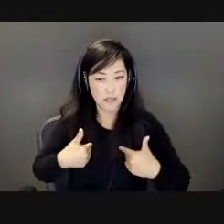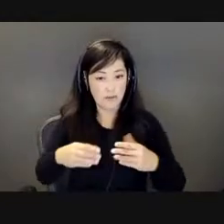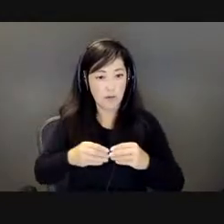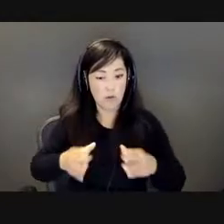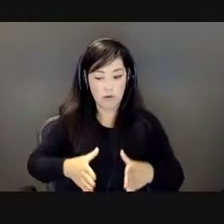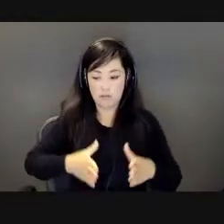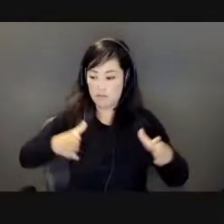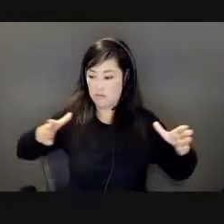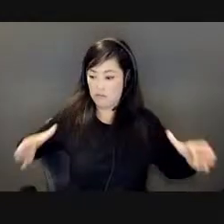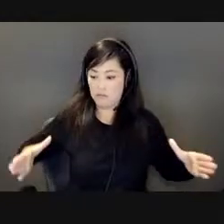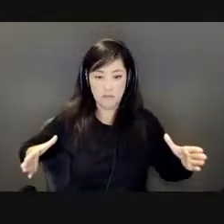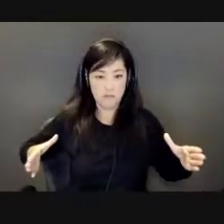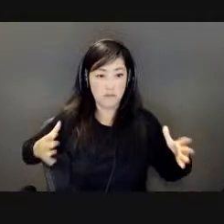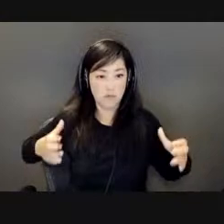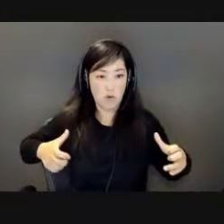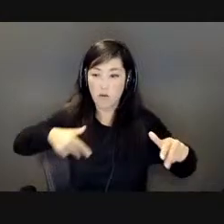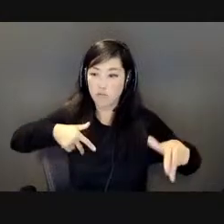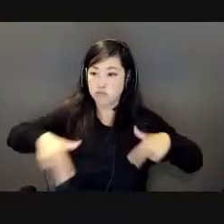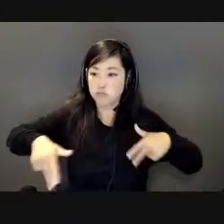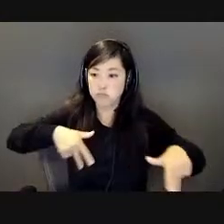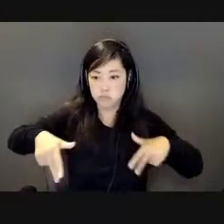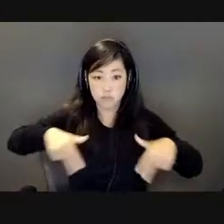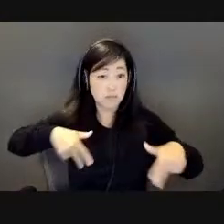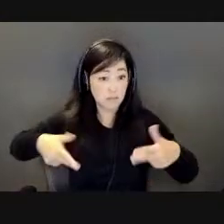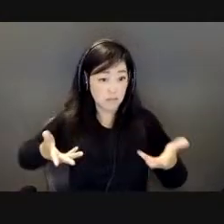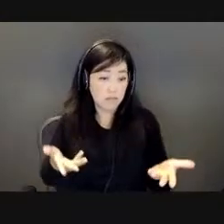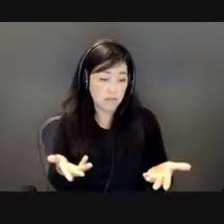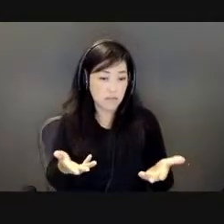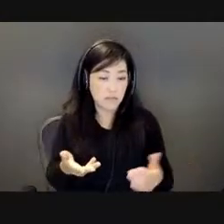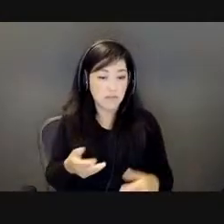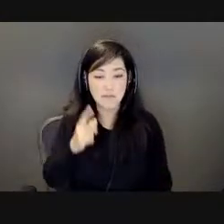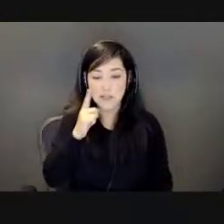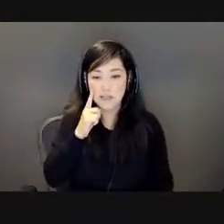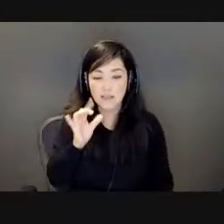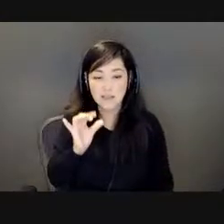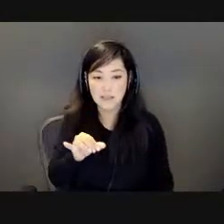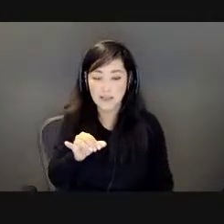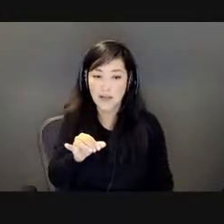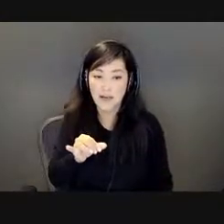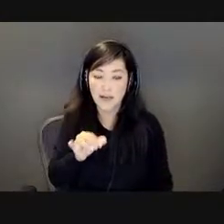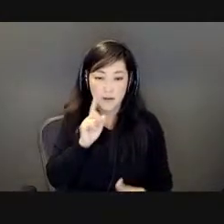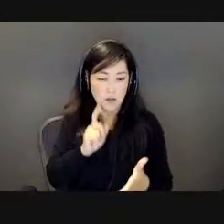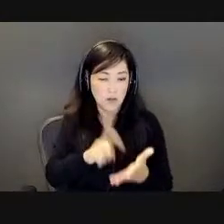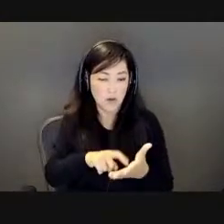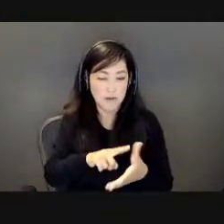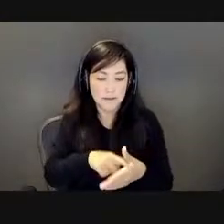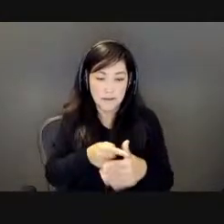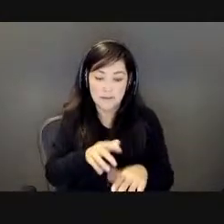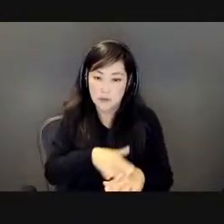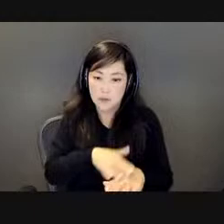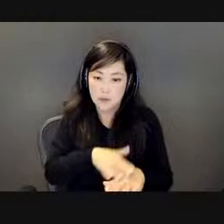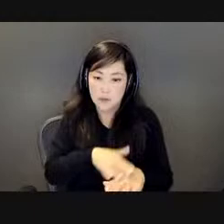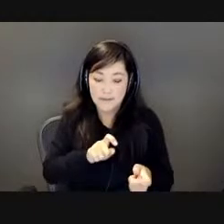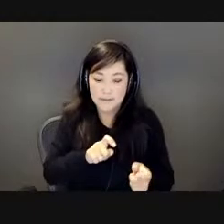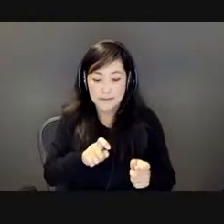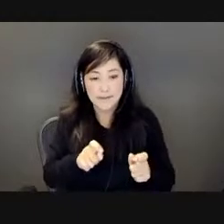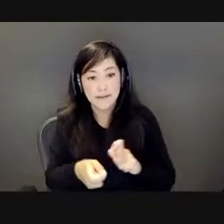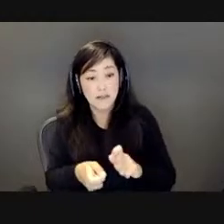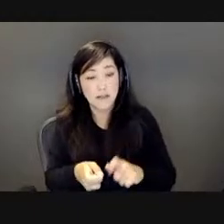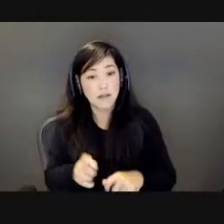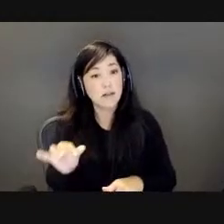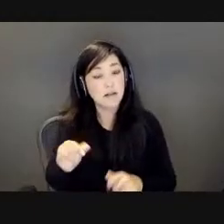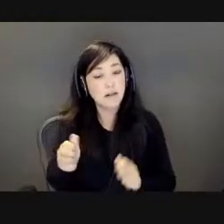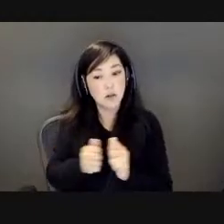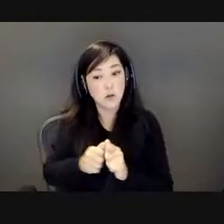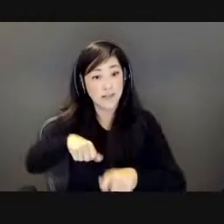to walk in. And so that's always great that it is starting to happen. And even now within, let's say, with the biking